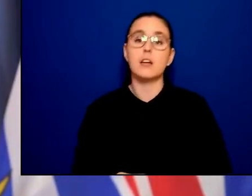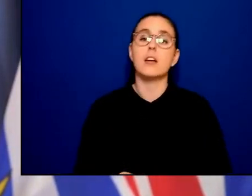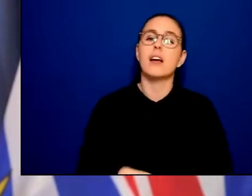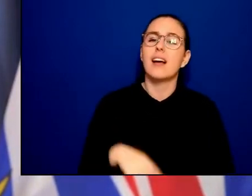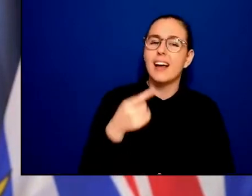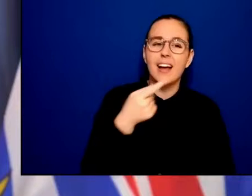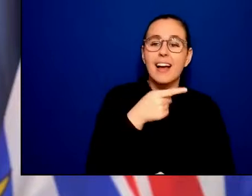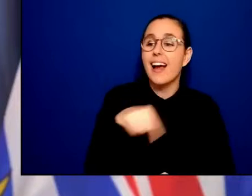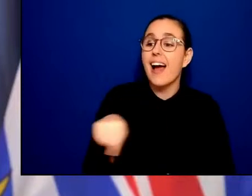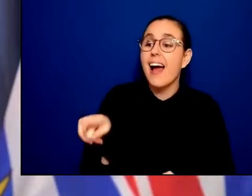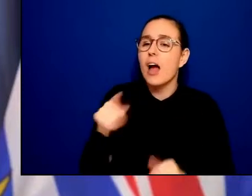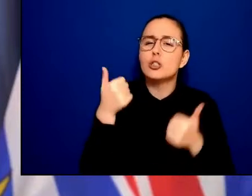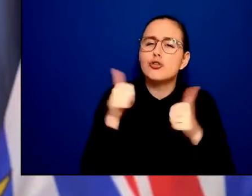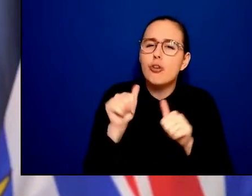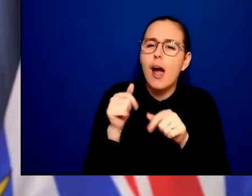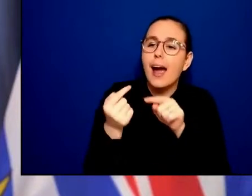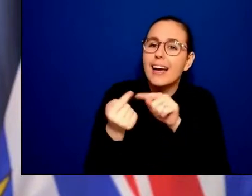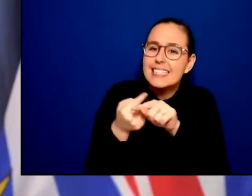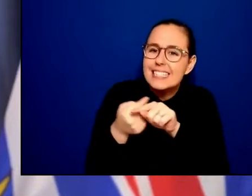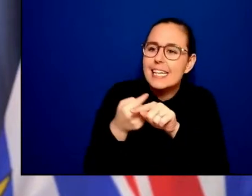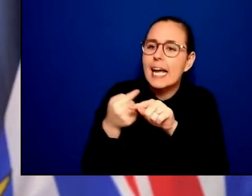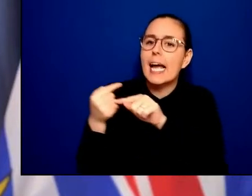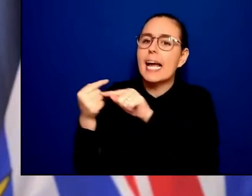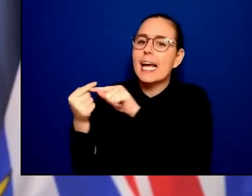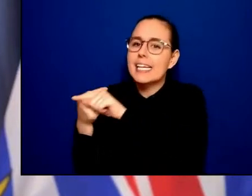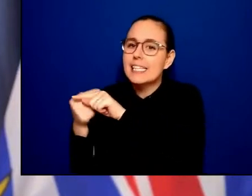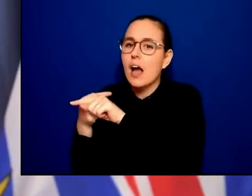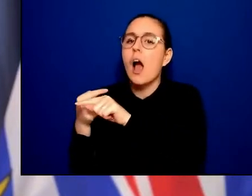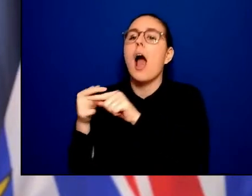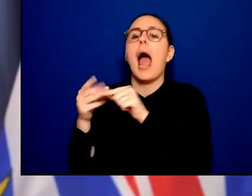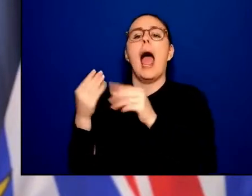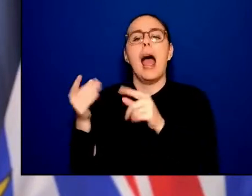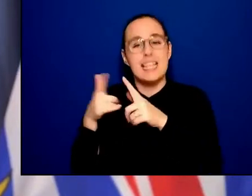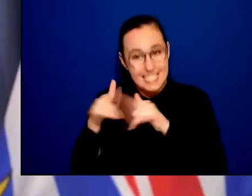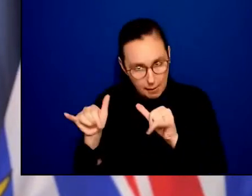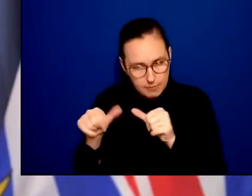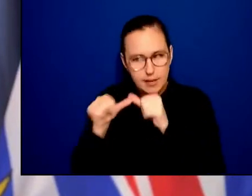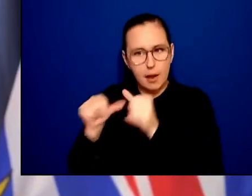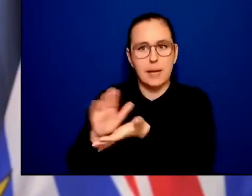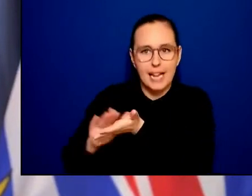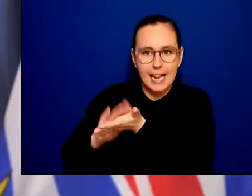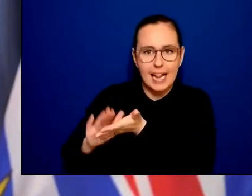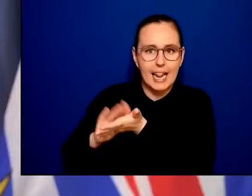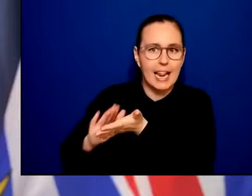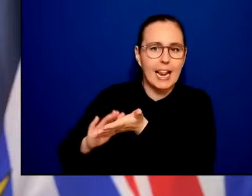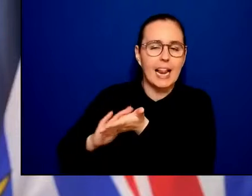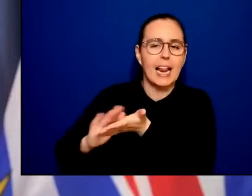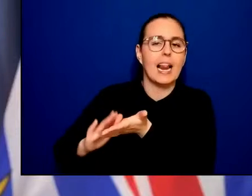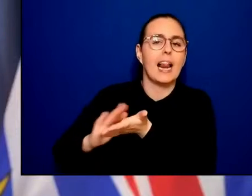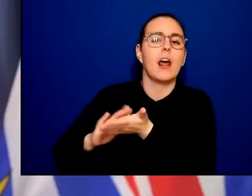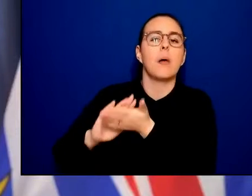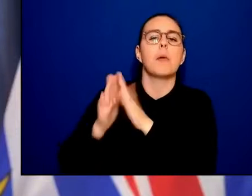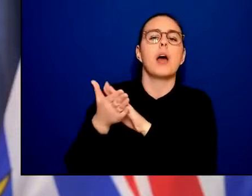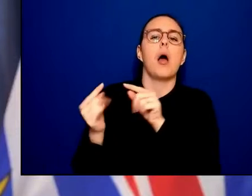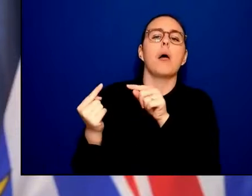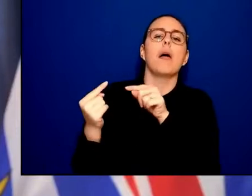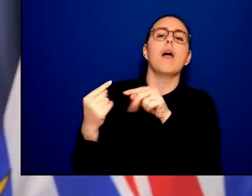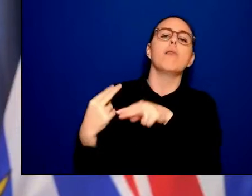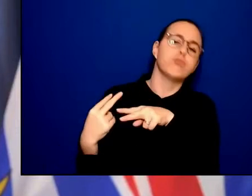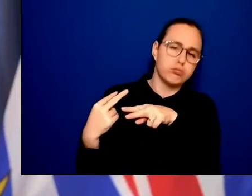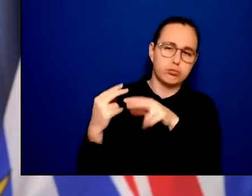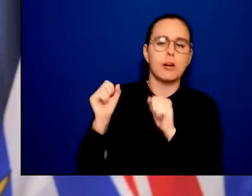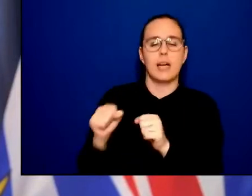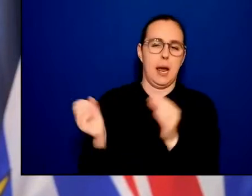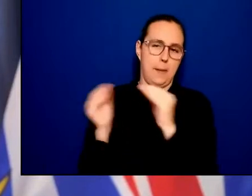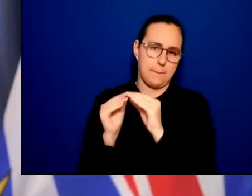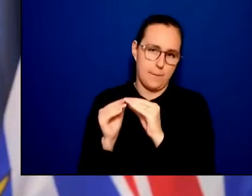that movement can happen, and then the cleanup effort will happen simultaneously with restricted traffic flows. All of